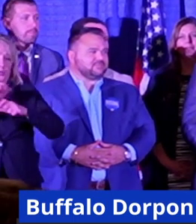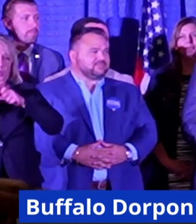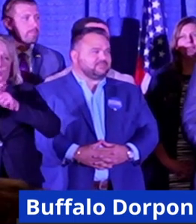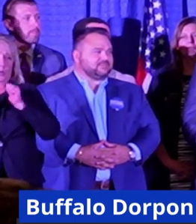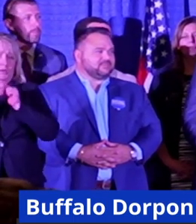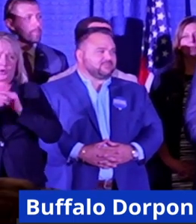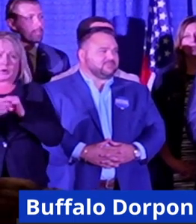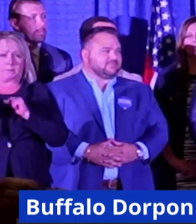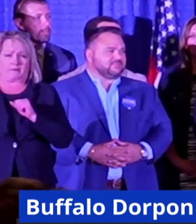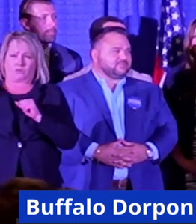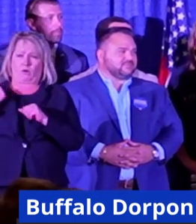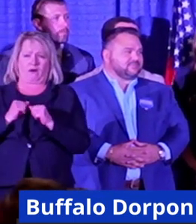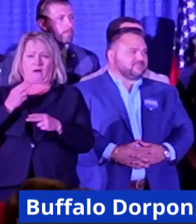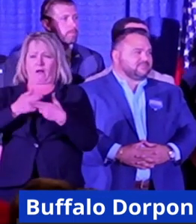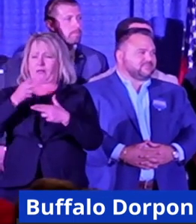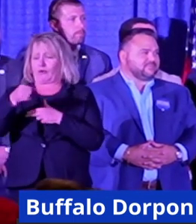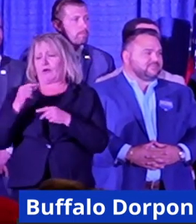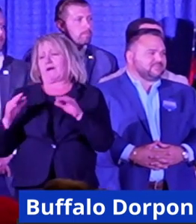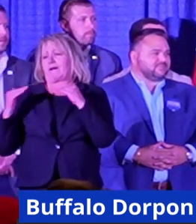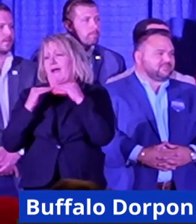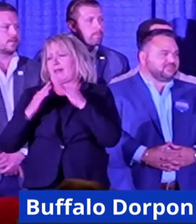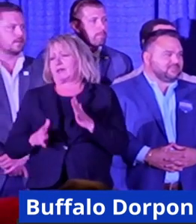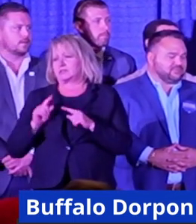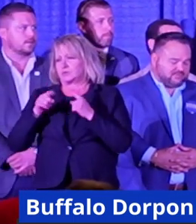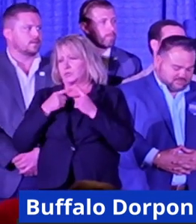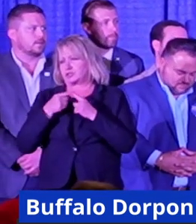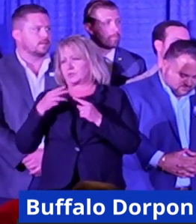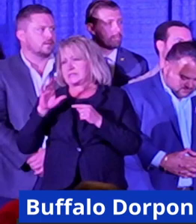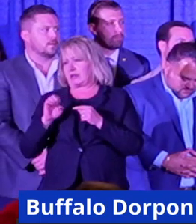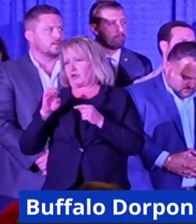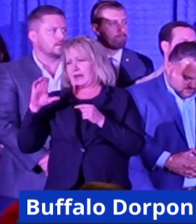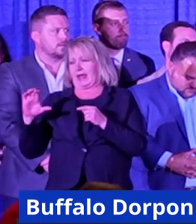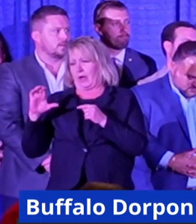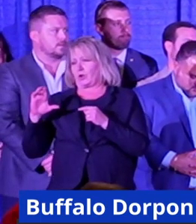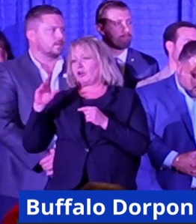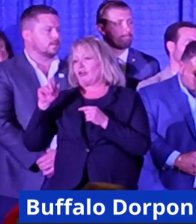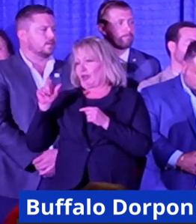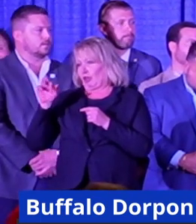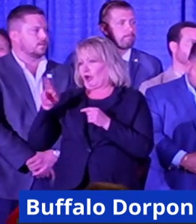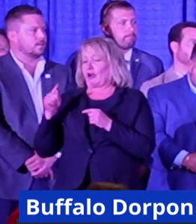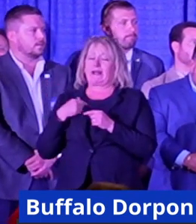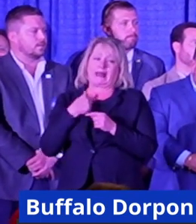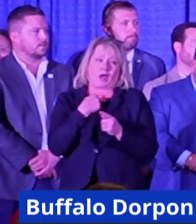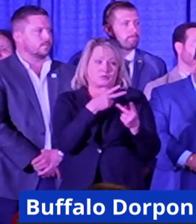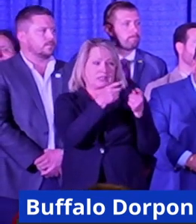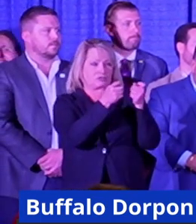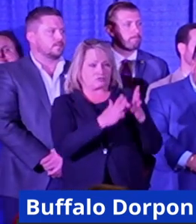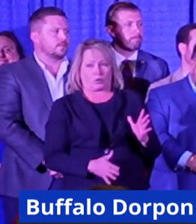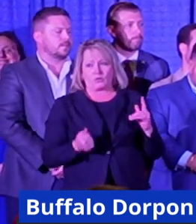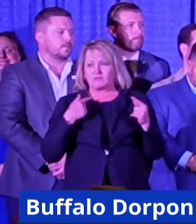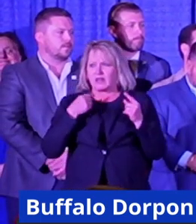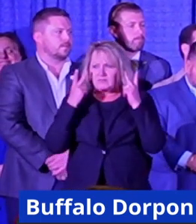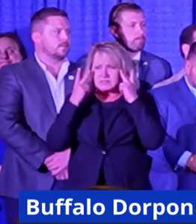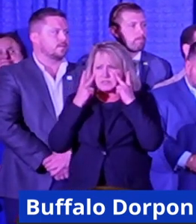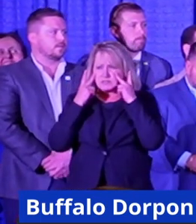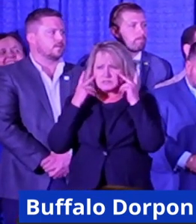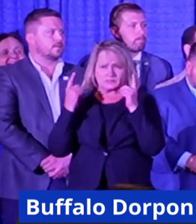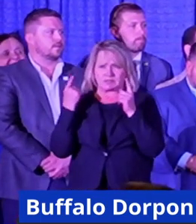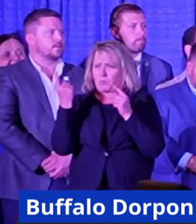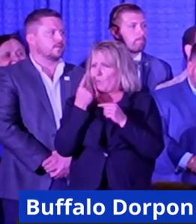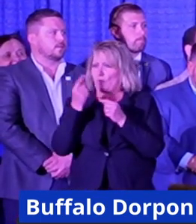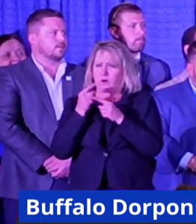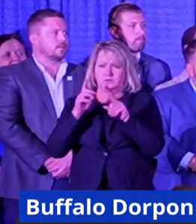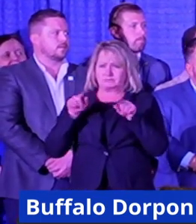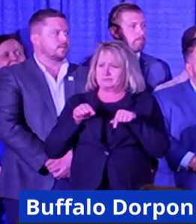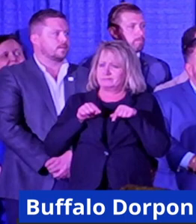her colleague when she was the Erie County Clerk and I was the Erie County Controller. I've seen someone throughout her entire career who's been